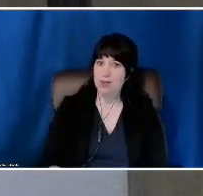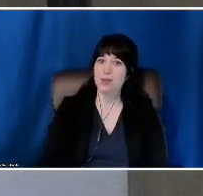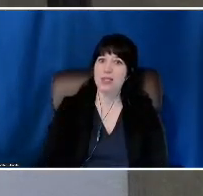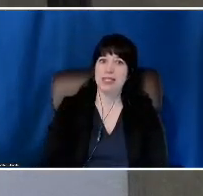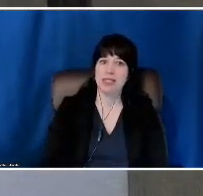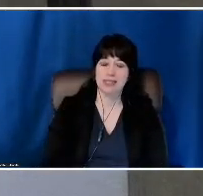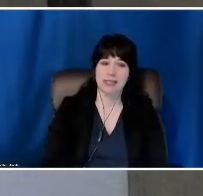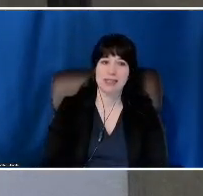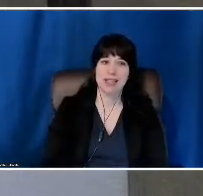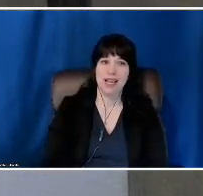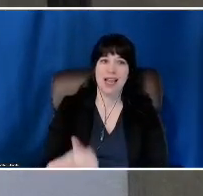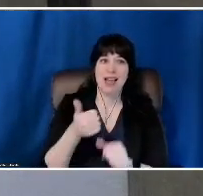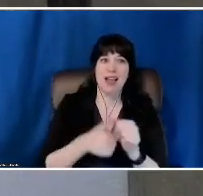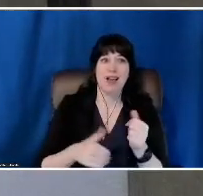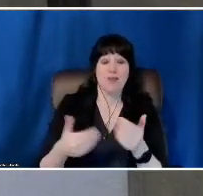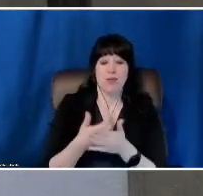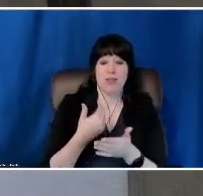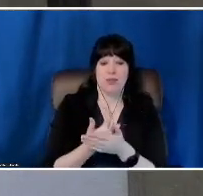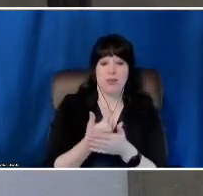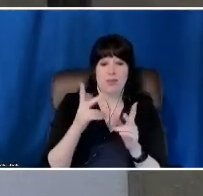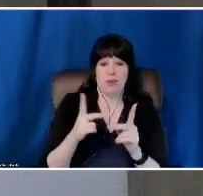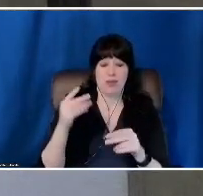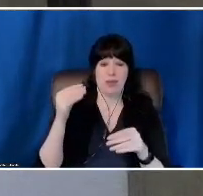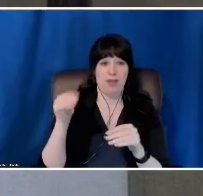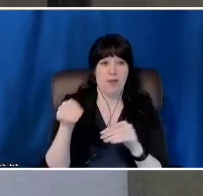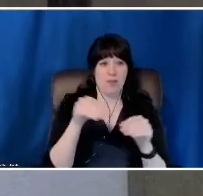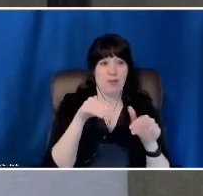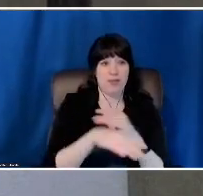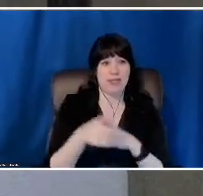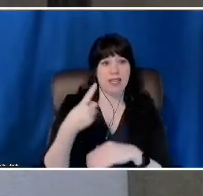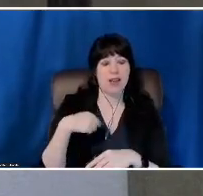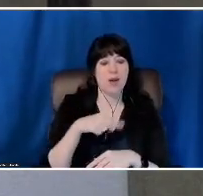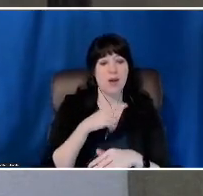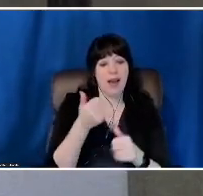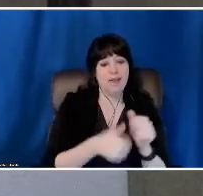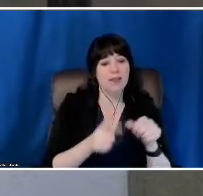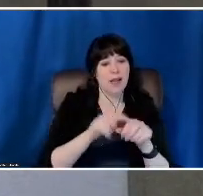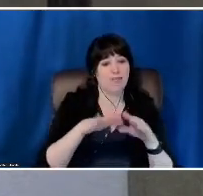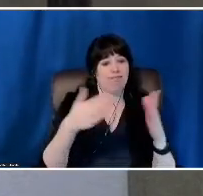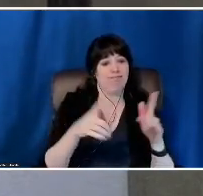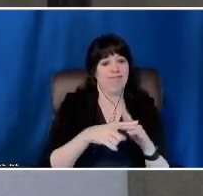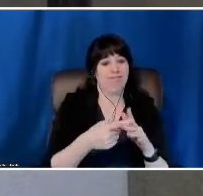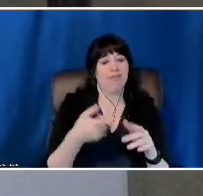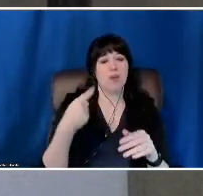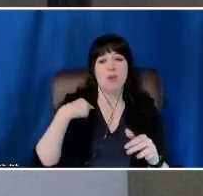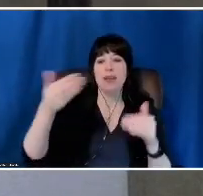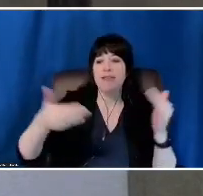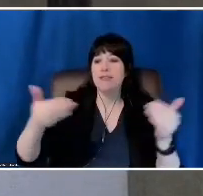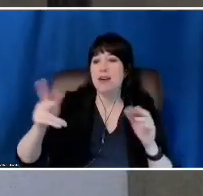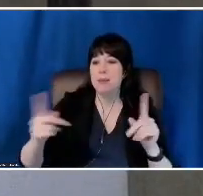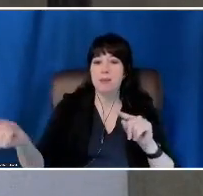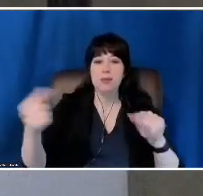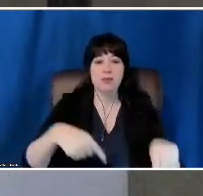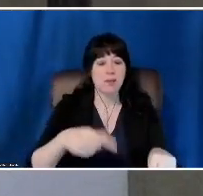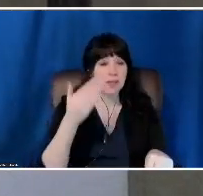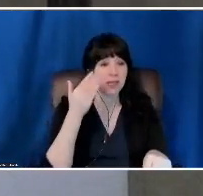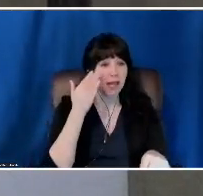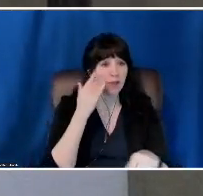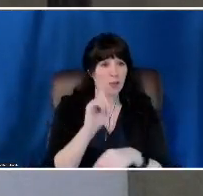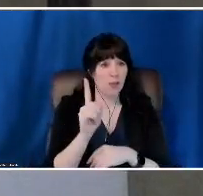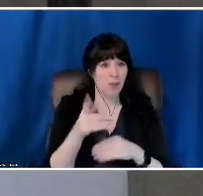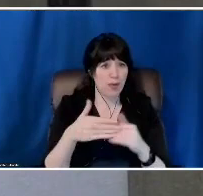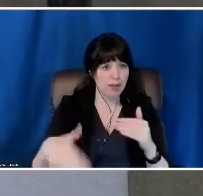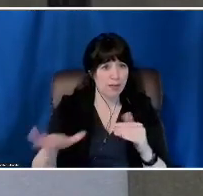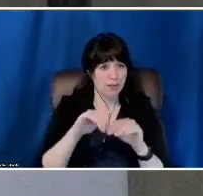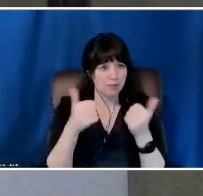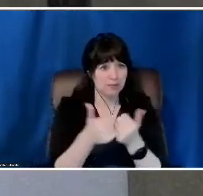and every new move-in, we actually invite everybody to the neighborhood association meetings and ensure that they know where those are located and how to